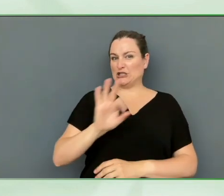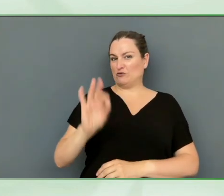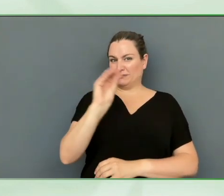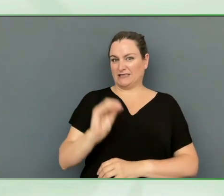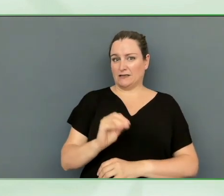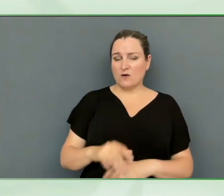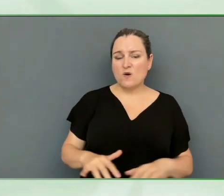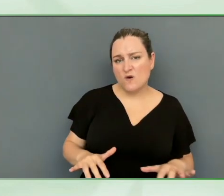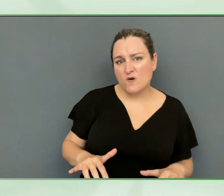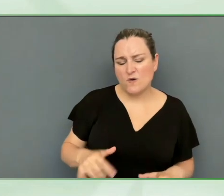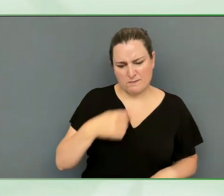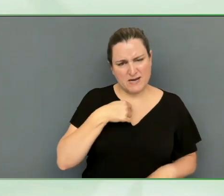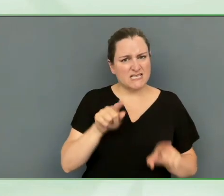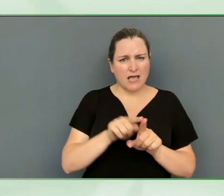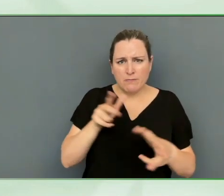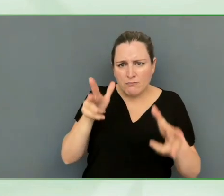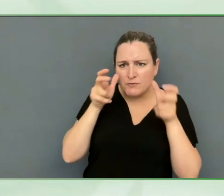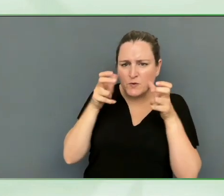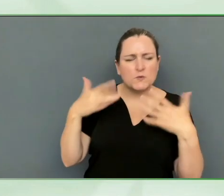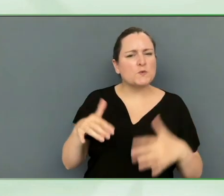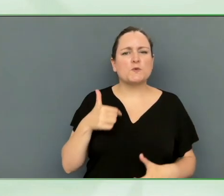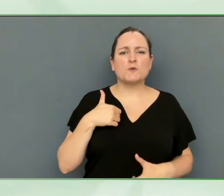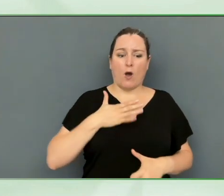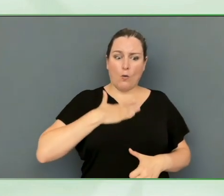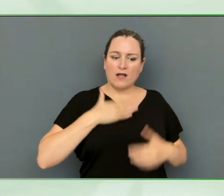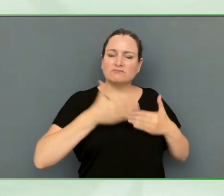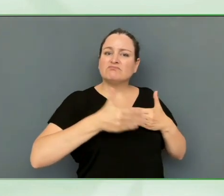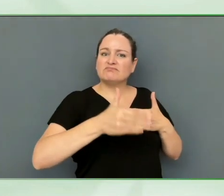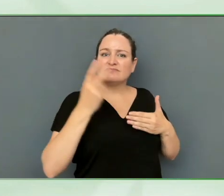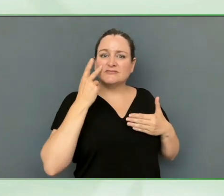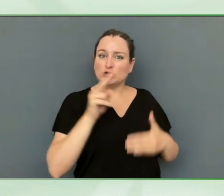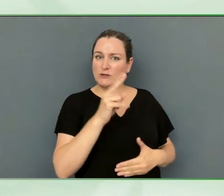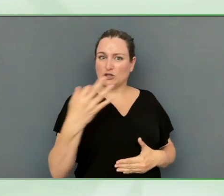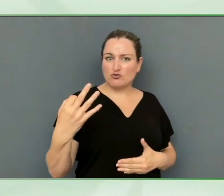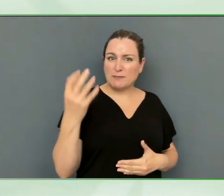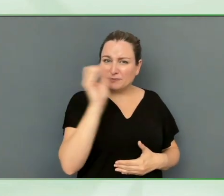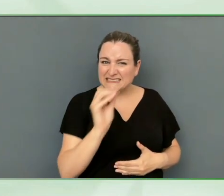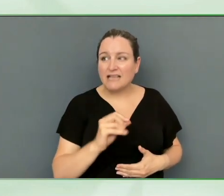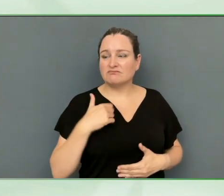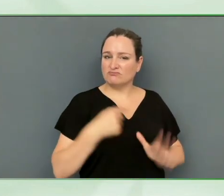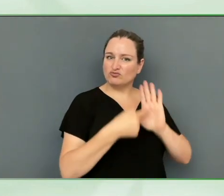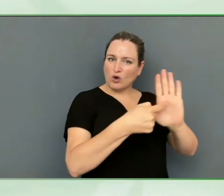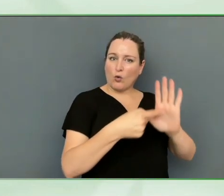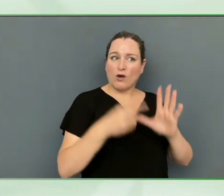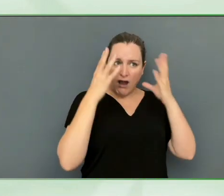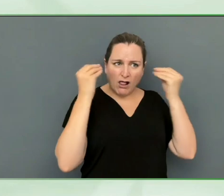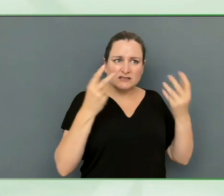there as a best practice, inspiring example. Yeah. Look at what other countries are doing. Yeah.